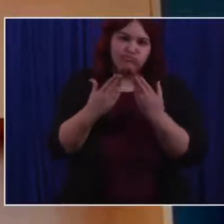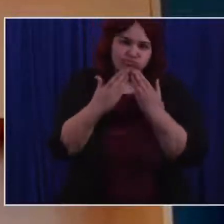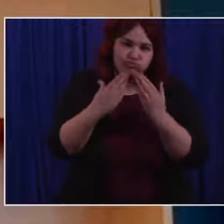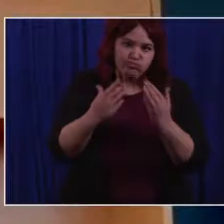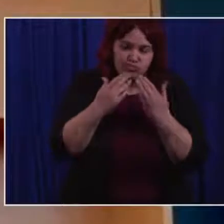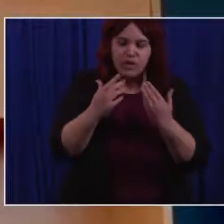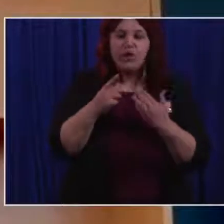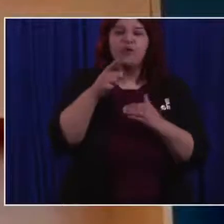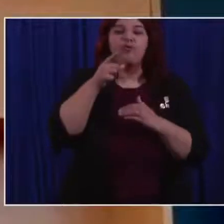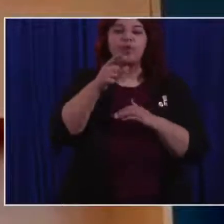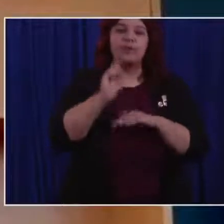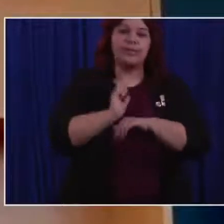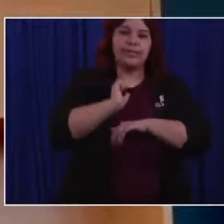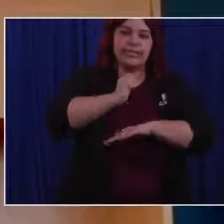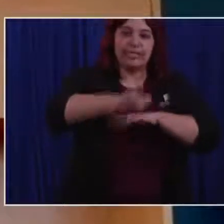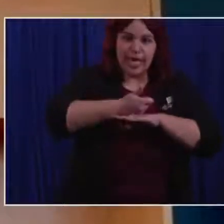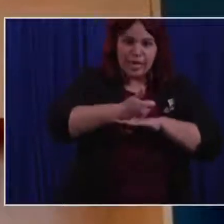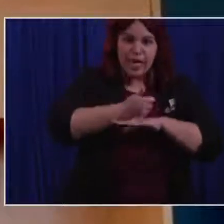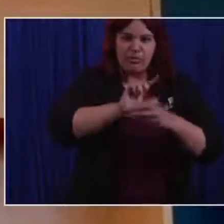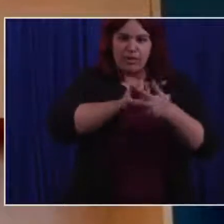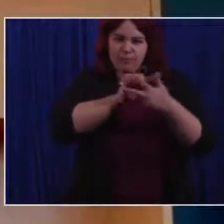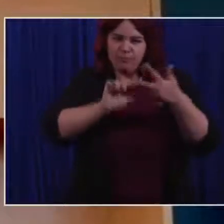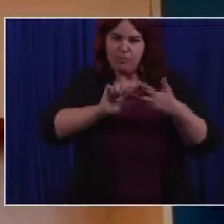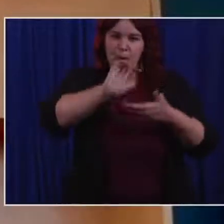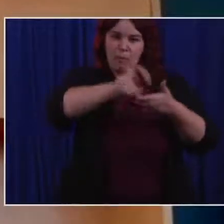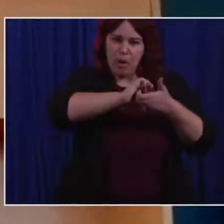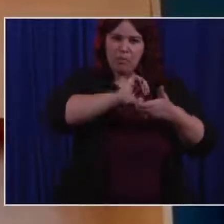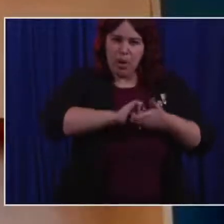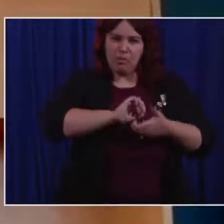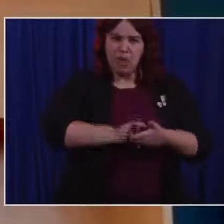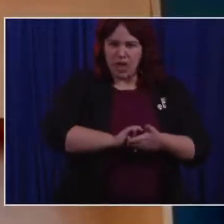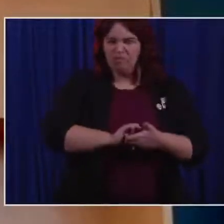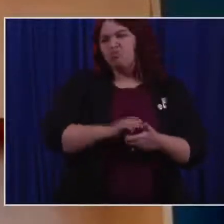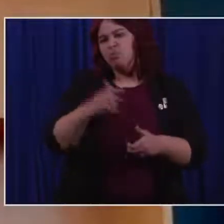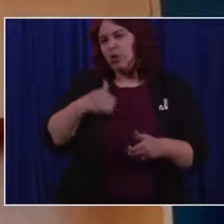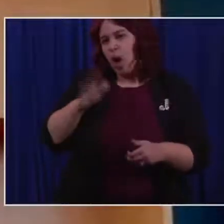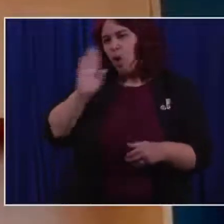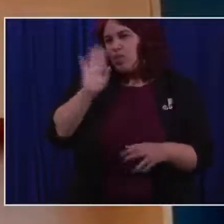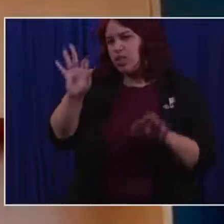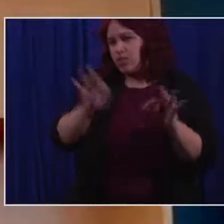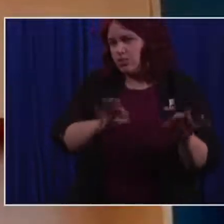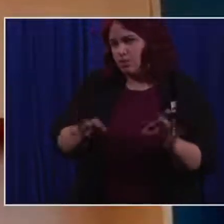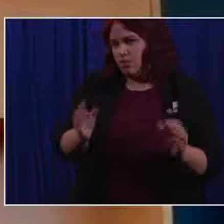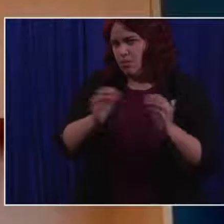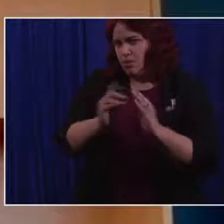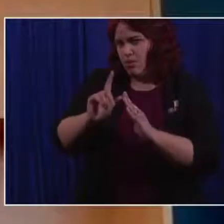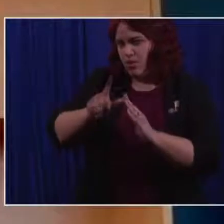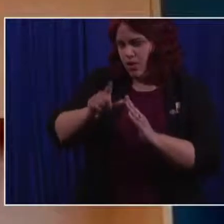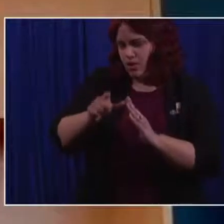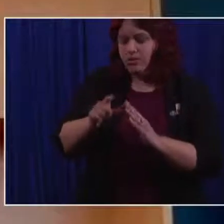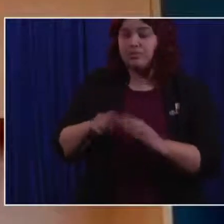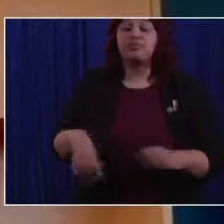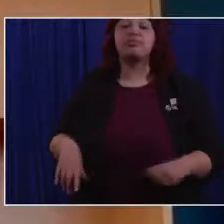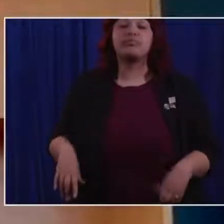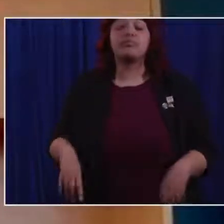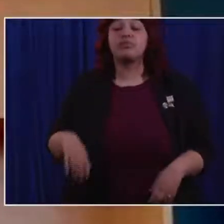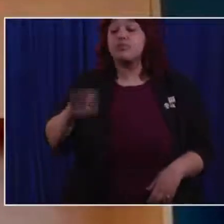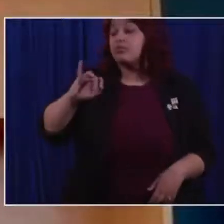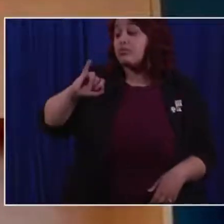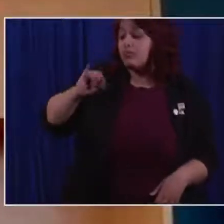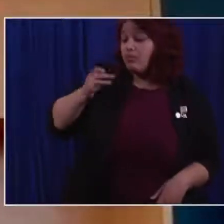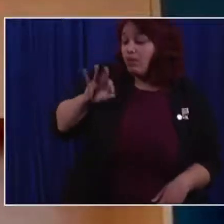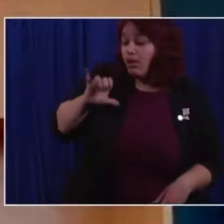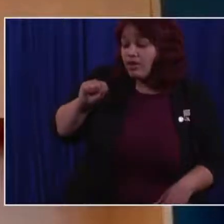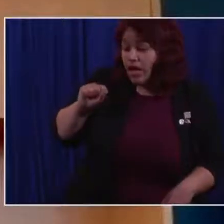private-public partnership team, the P3 team, that we'll talk a little bit more about. Everyone at JFS, including me, all of our